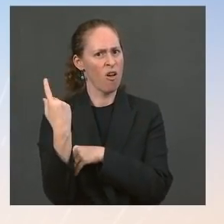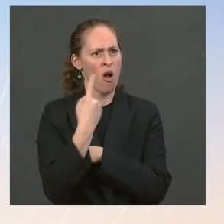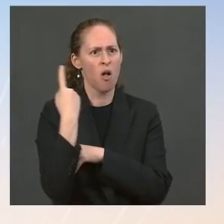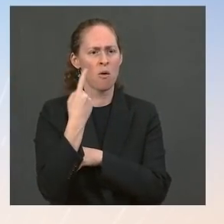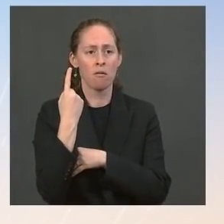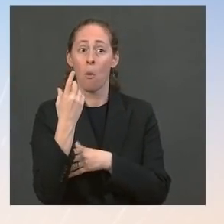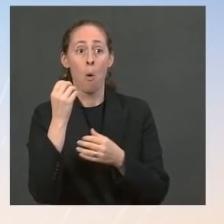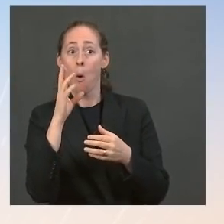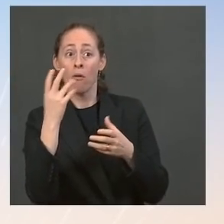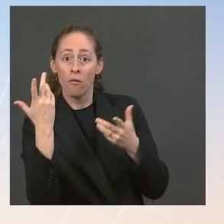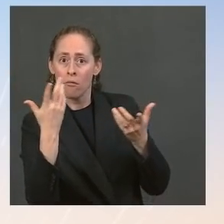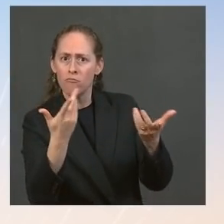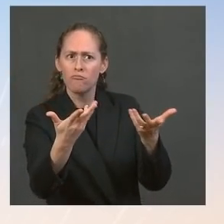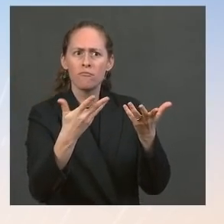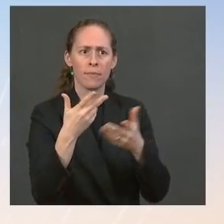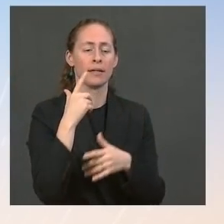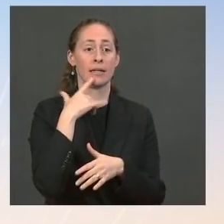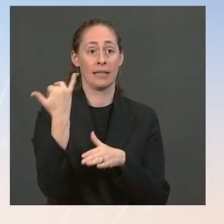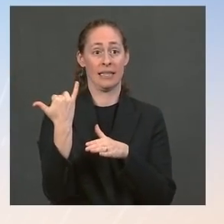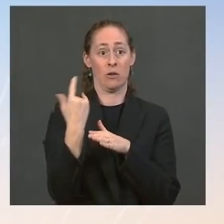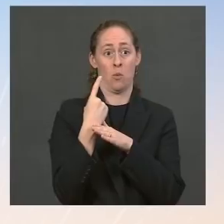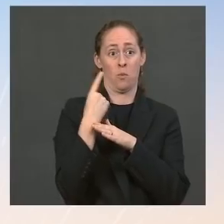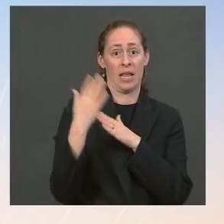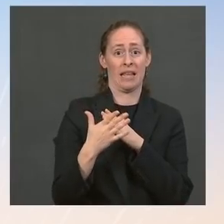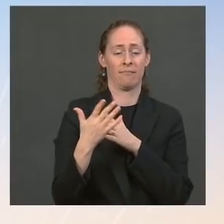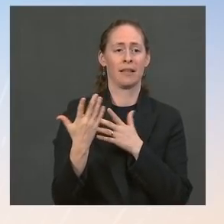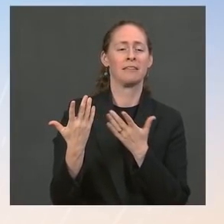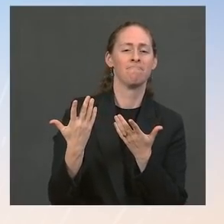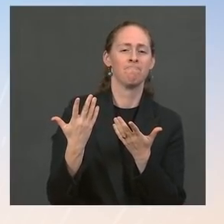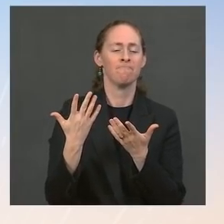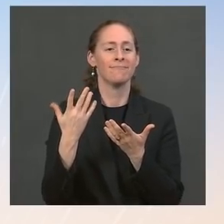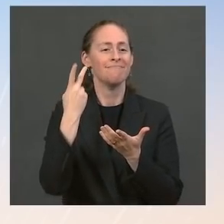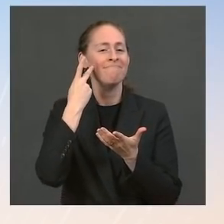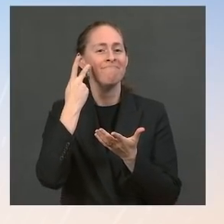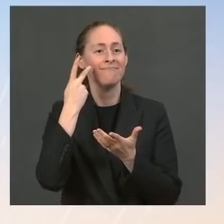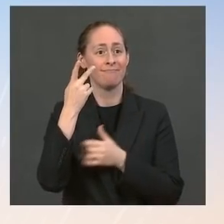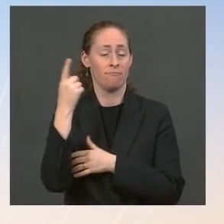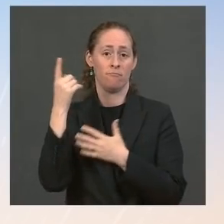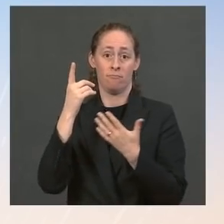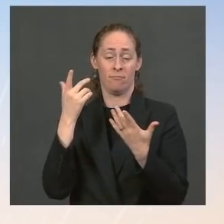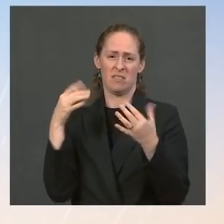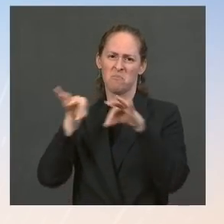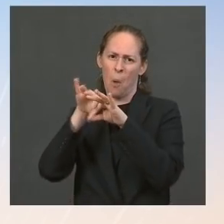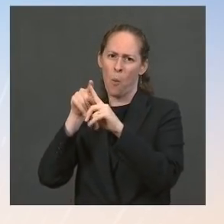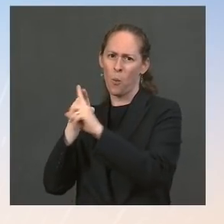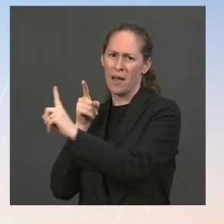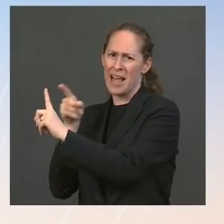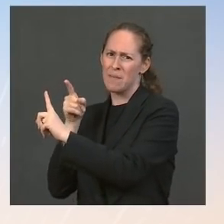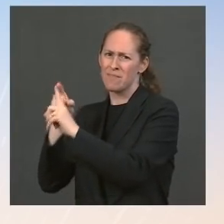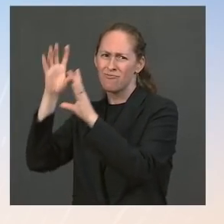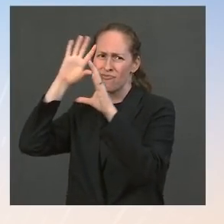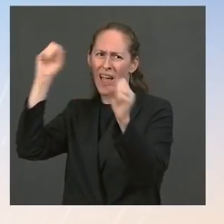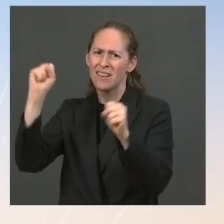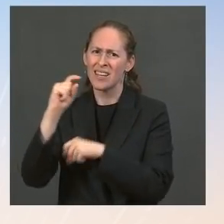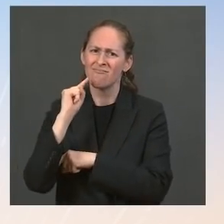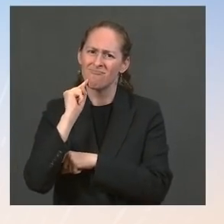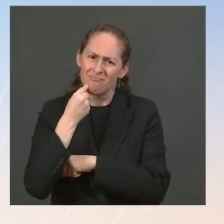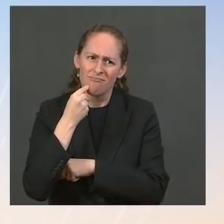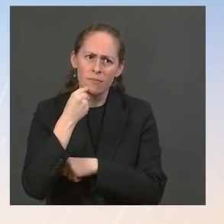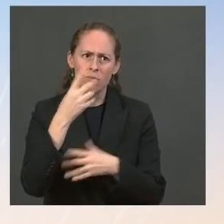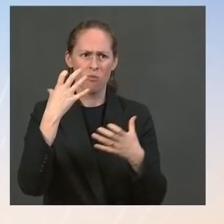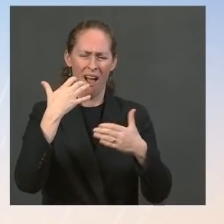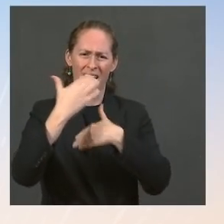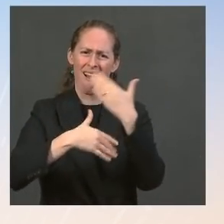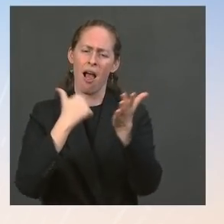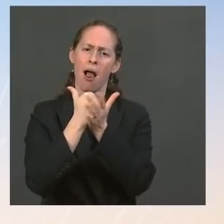little bit away, but I will tell you that this is the president's top priority right now, getting relief to the American people, making sure